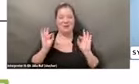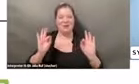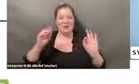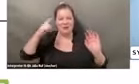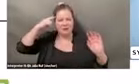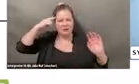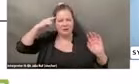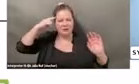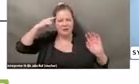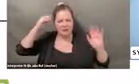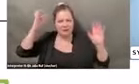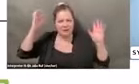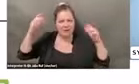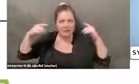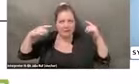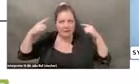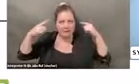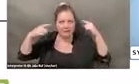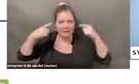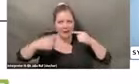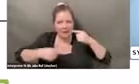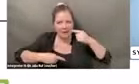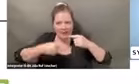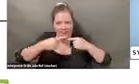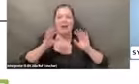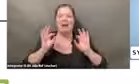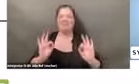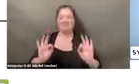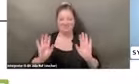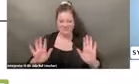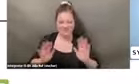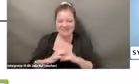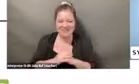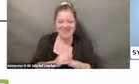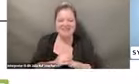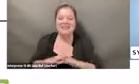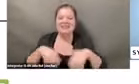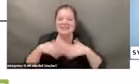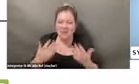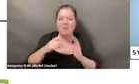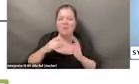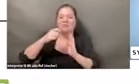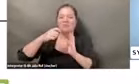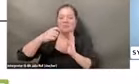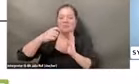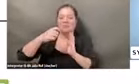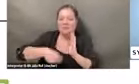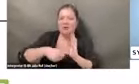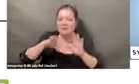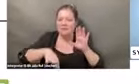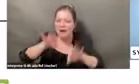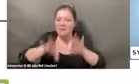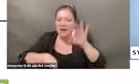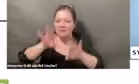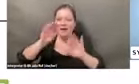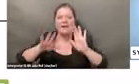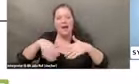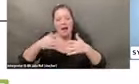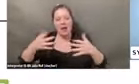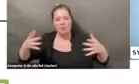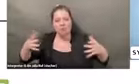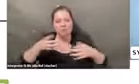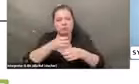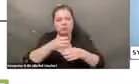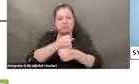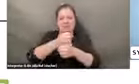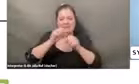can the project results be compiled combined for maximum efficiency and for